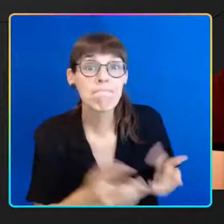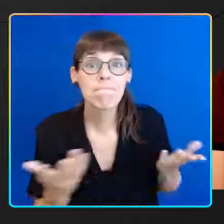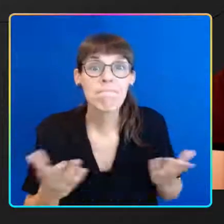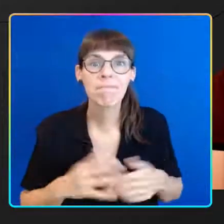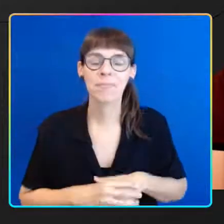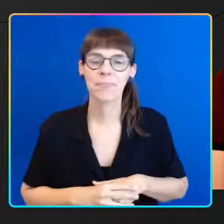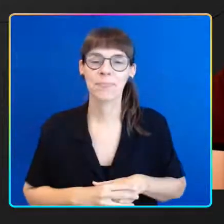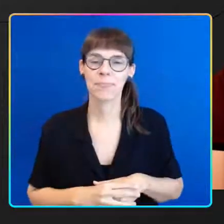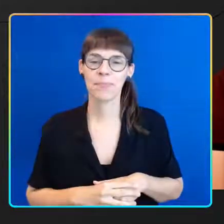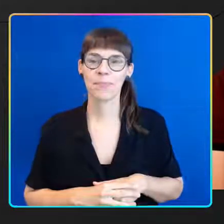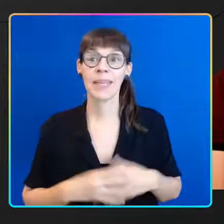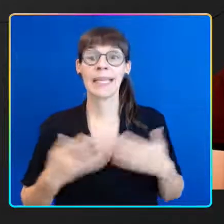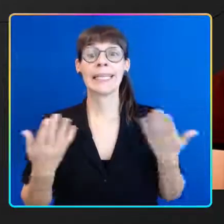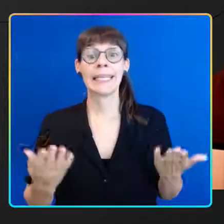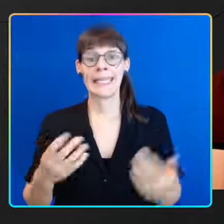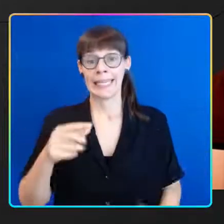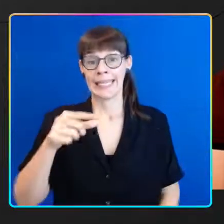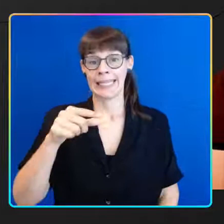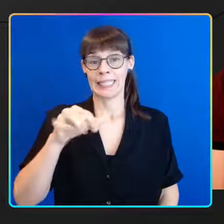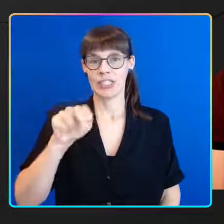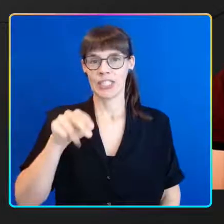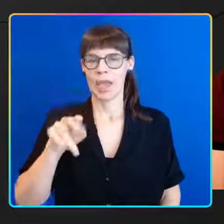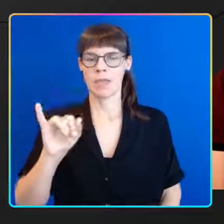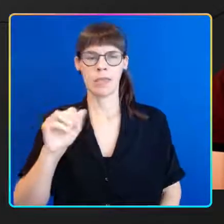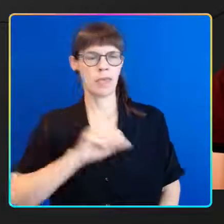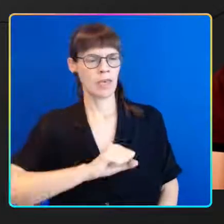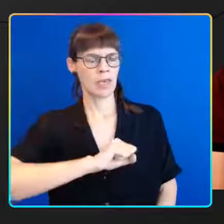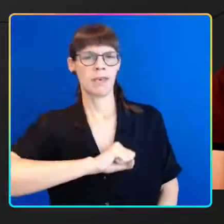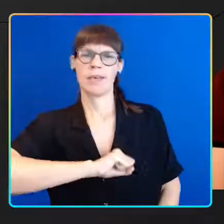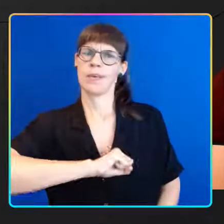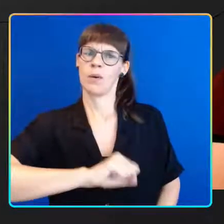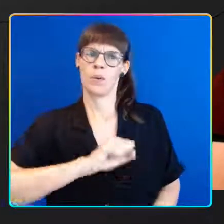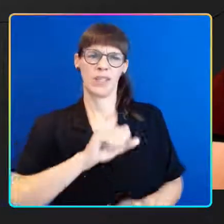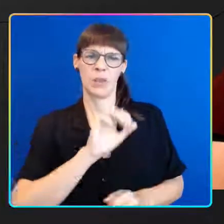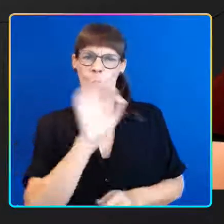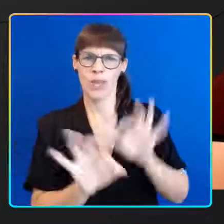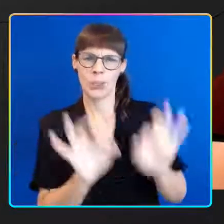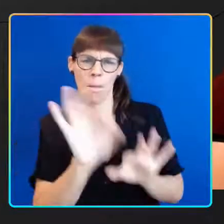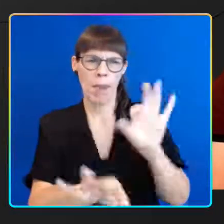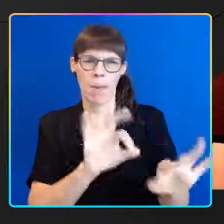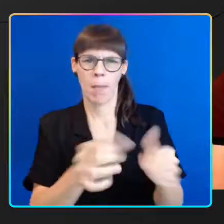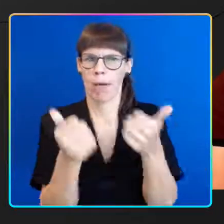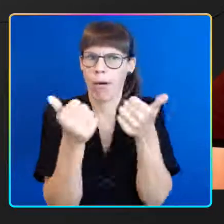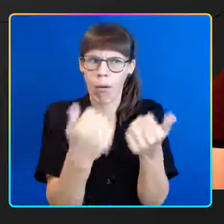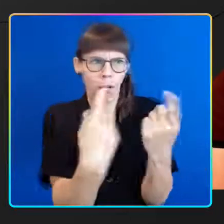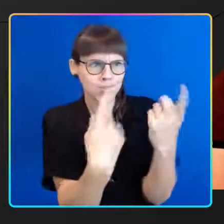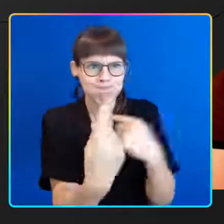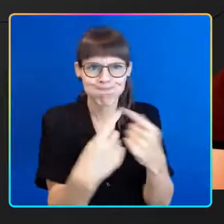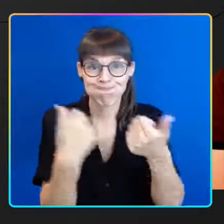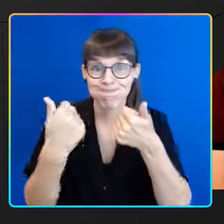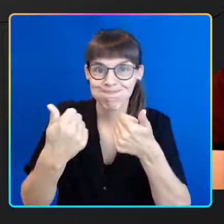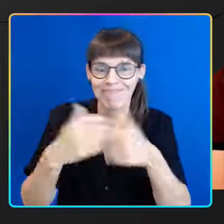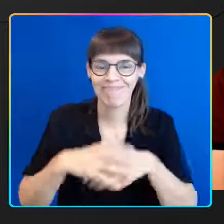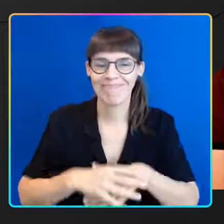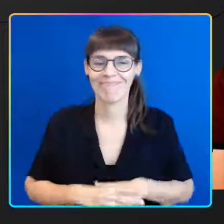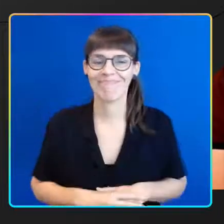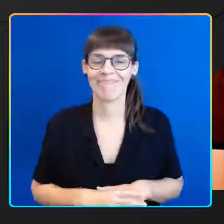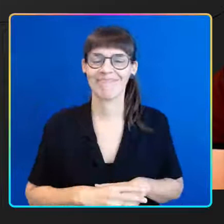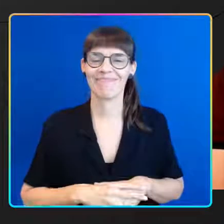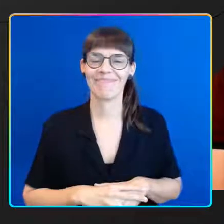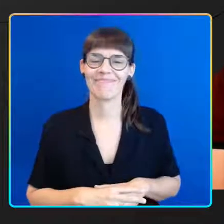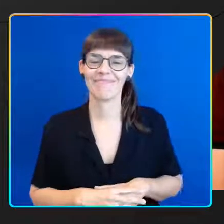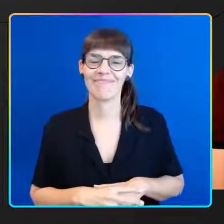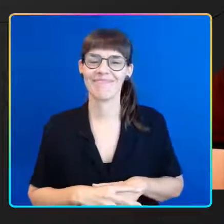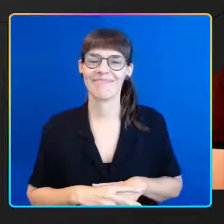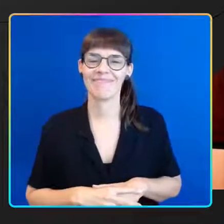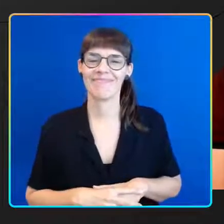Gianni, I'm glad to say you survived the quickfire questions and actually did a fantastic. Yeah, I was going to say it's not as